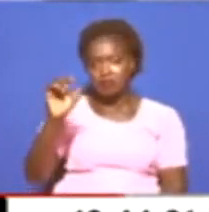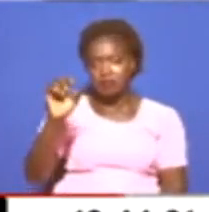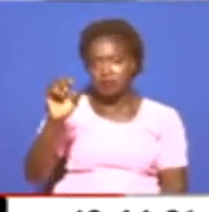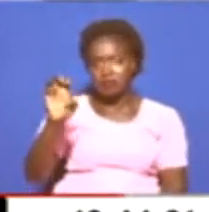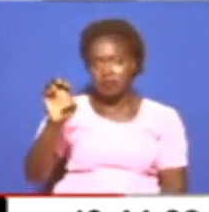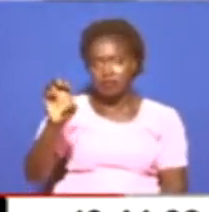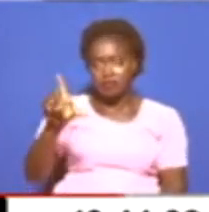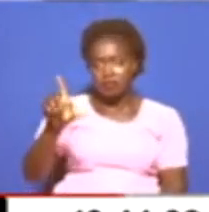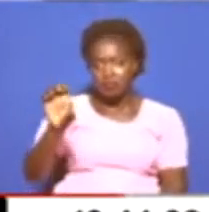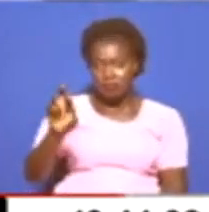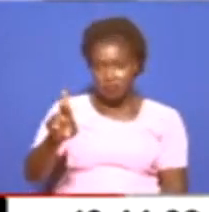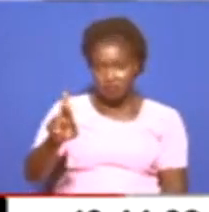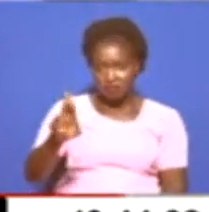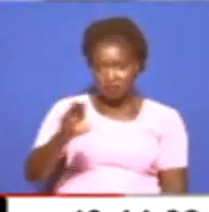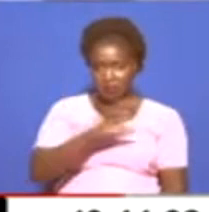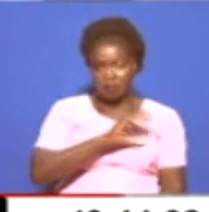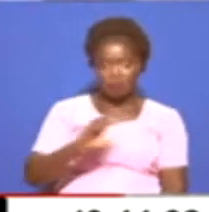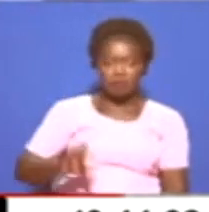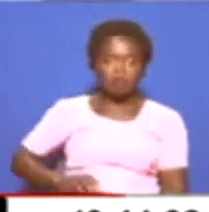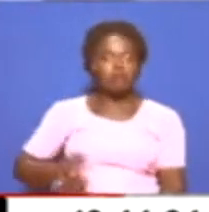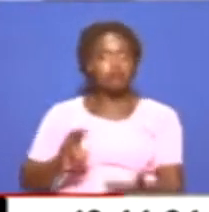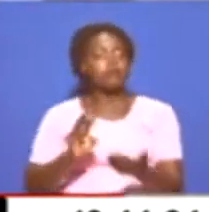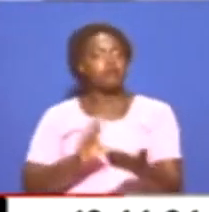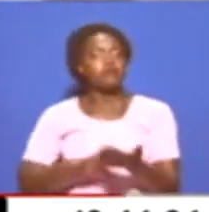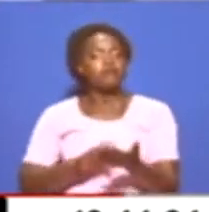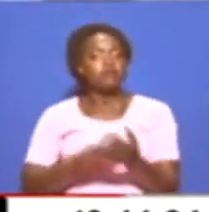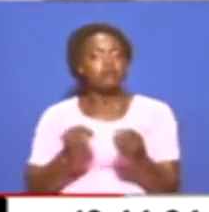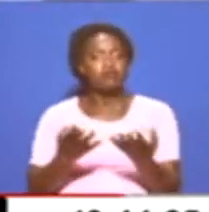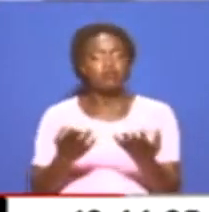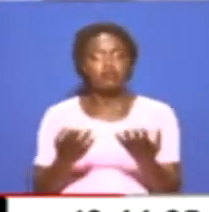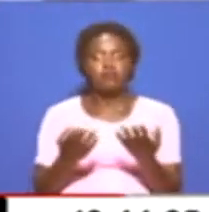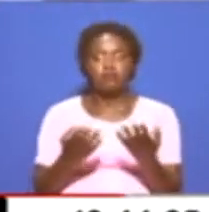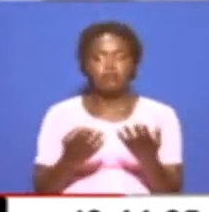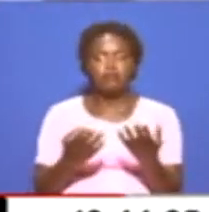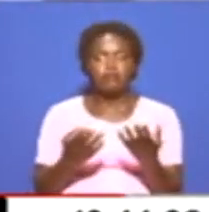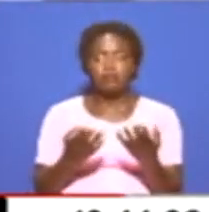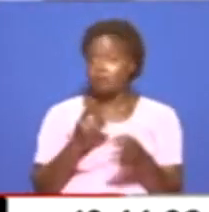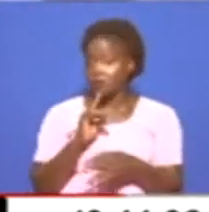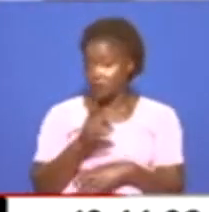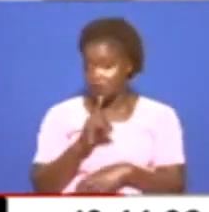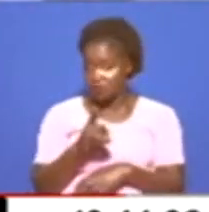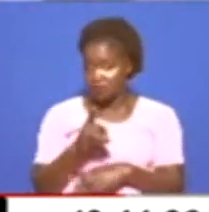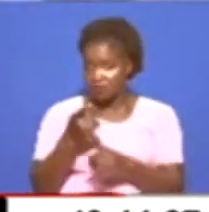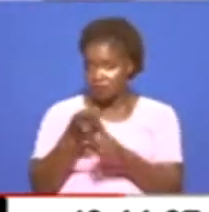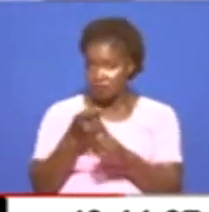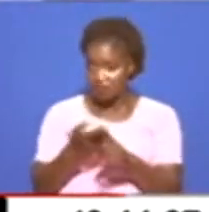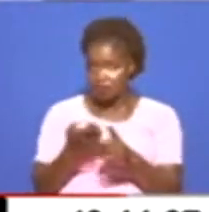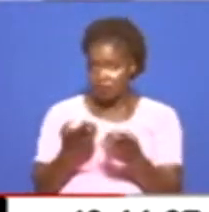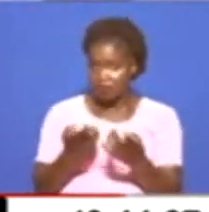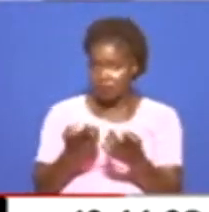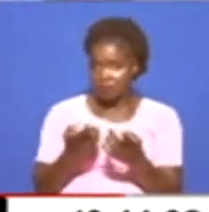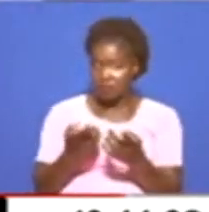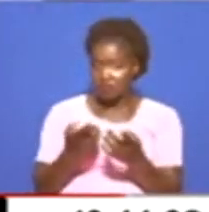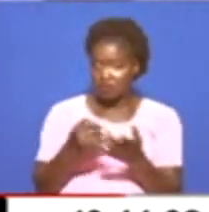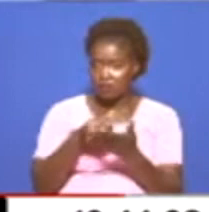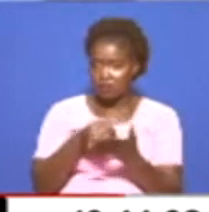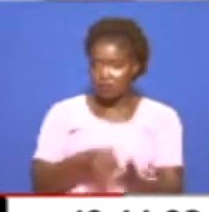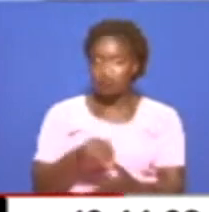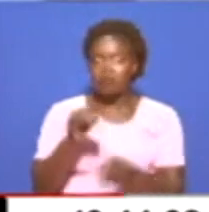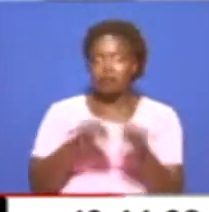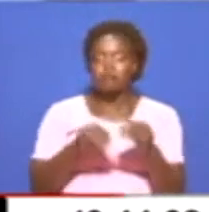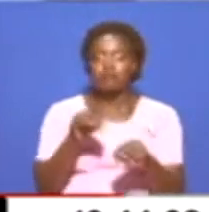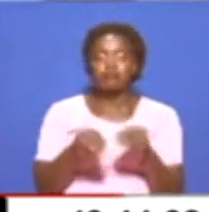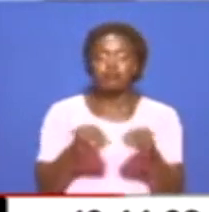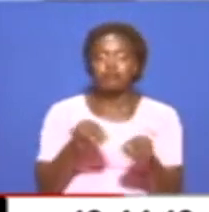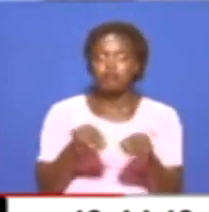recommendations that were made, including a warning on the tinkering of the elections, of